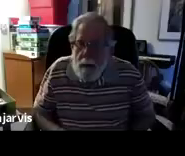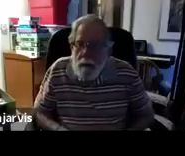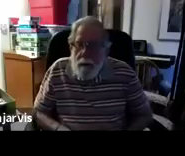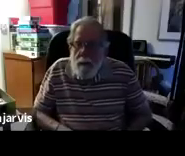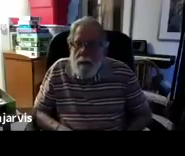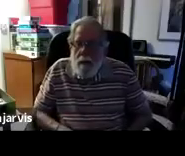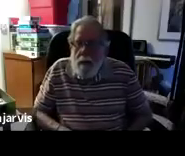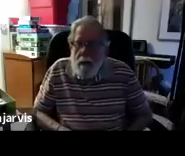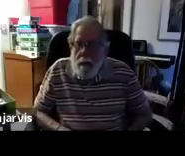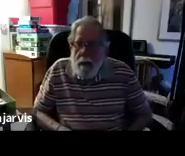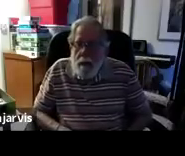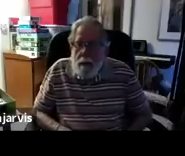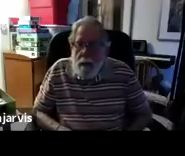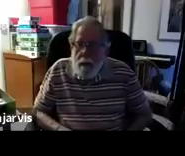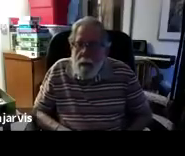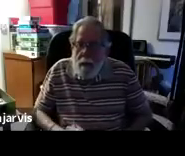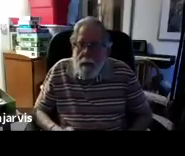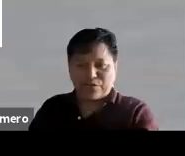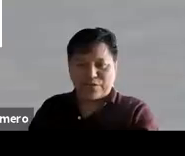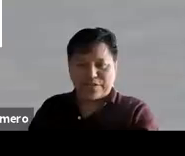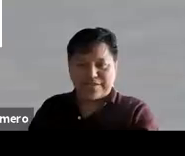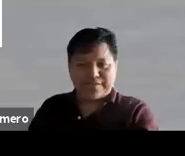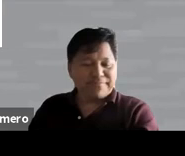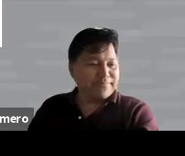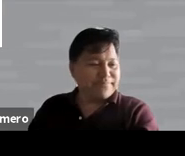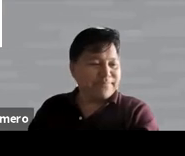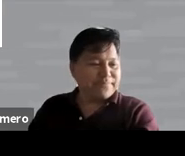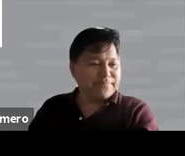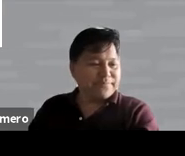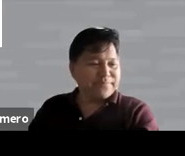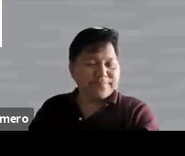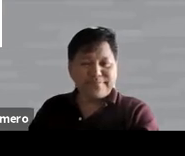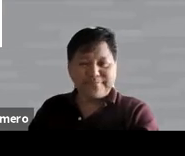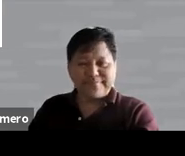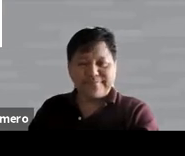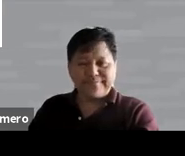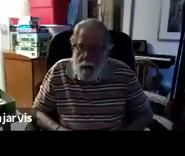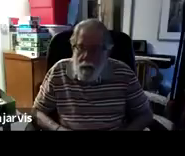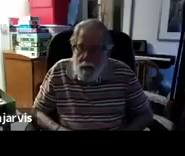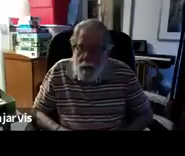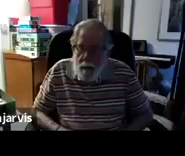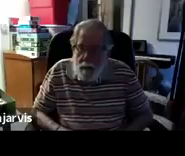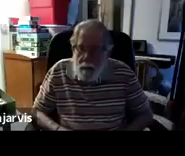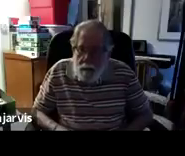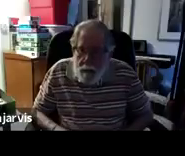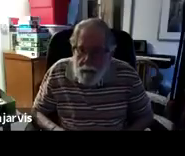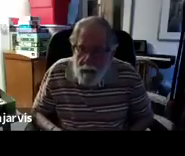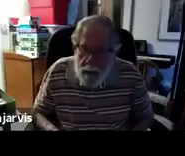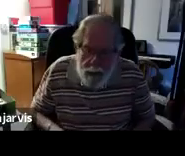Well, Lisa, I'm And assuming, oh, sorry, Gordon, if you have more questions. no, I think that covers it for now.